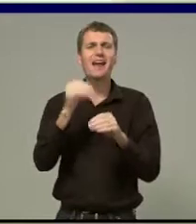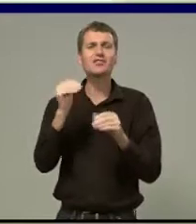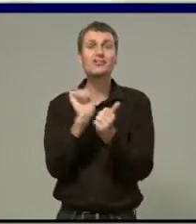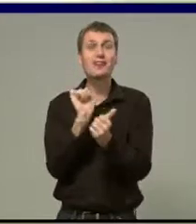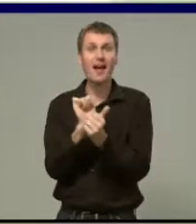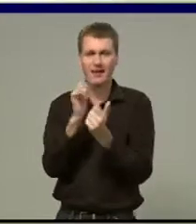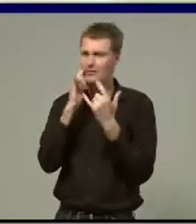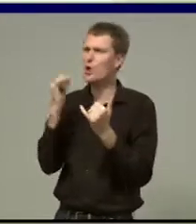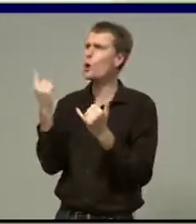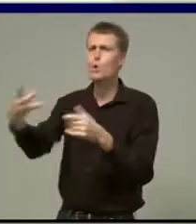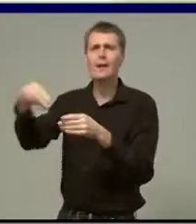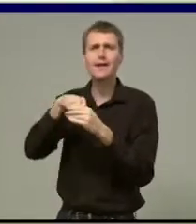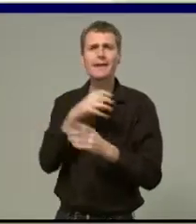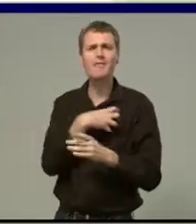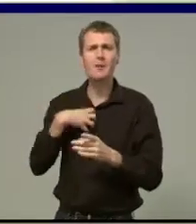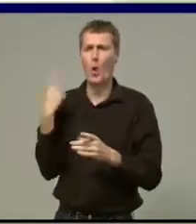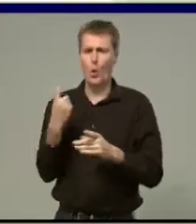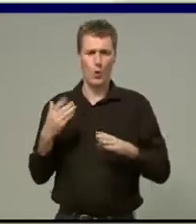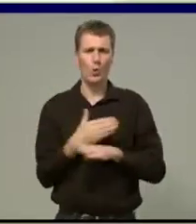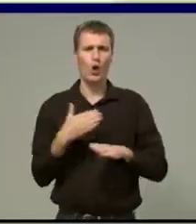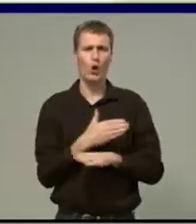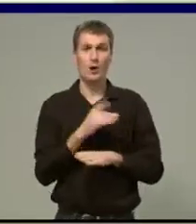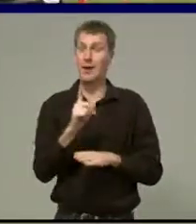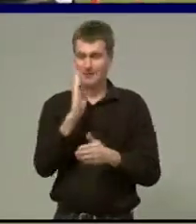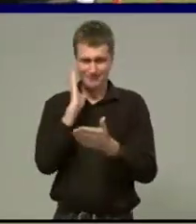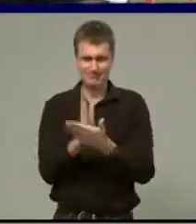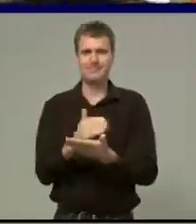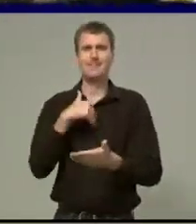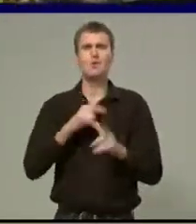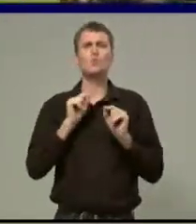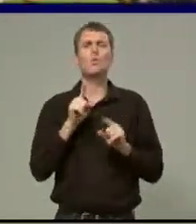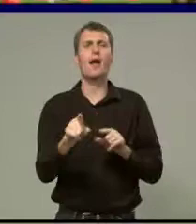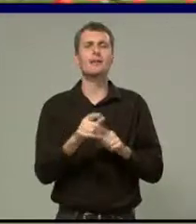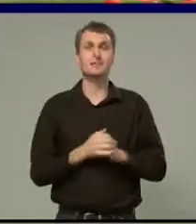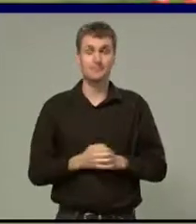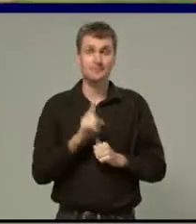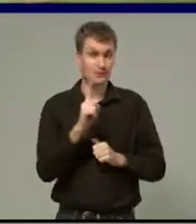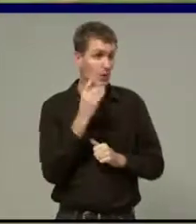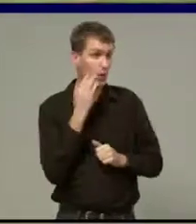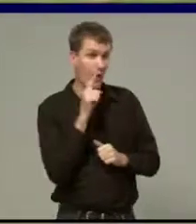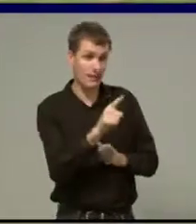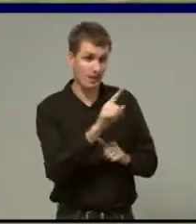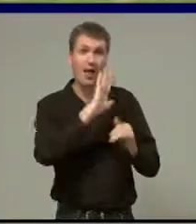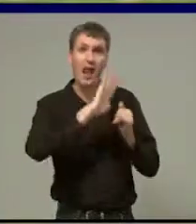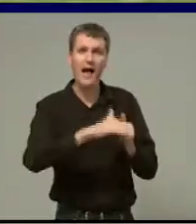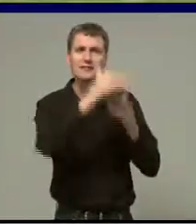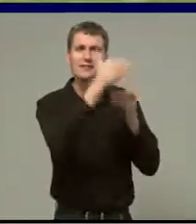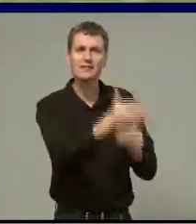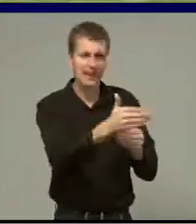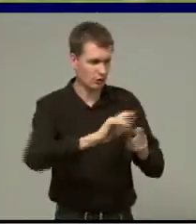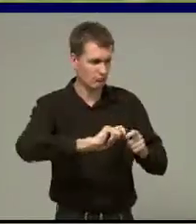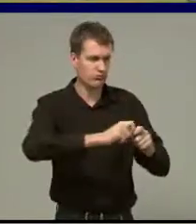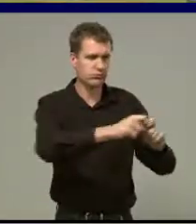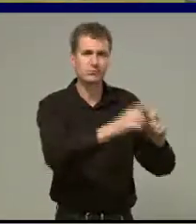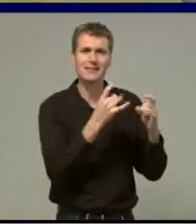a bit of work that does definitely need to be done. But while work begins on the latest of the 3 sections of the Western